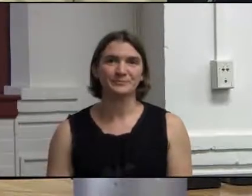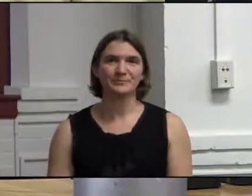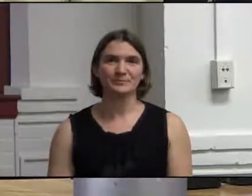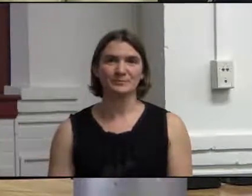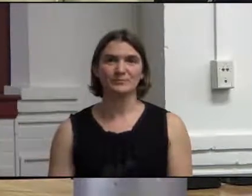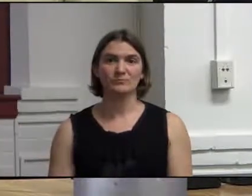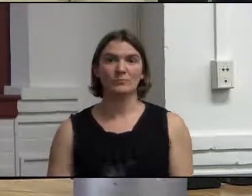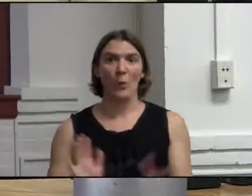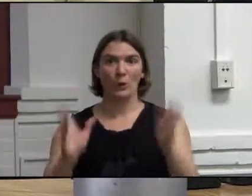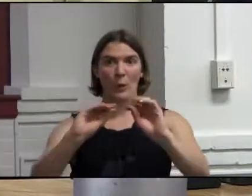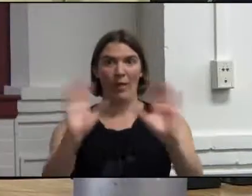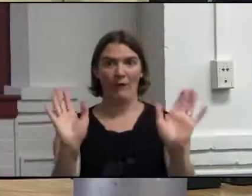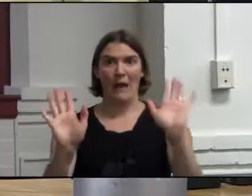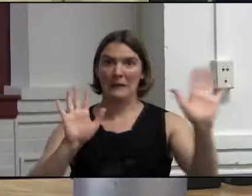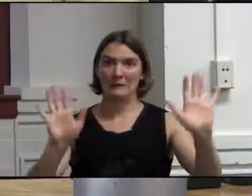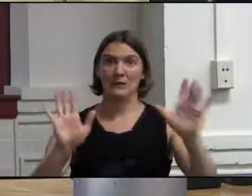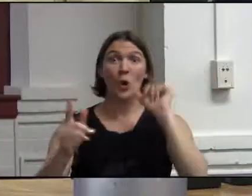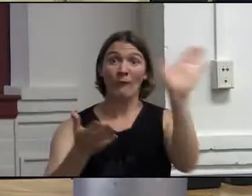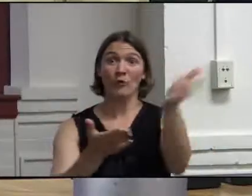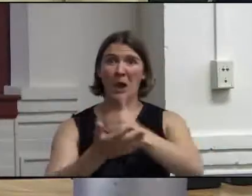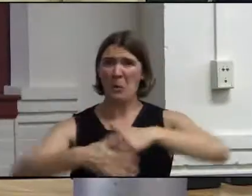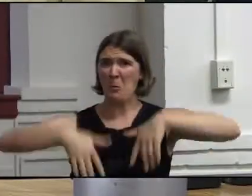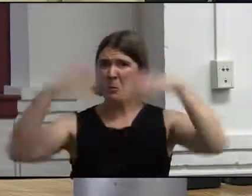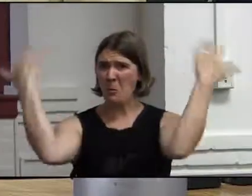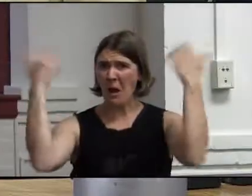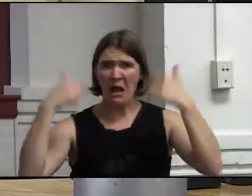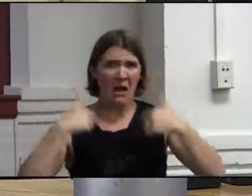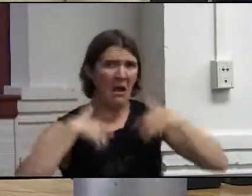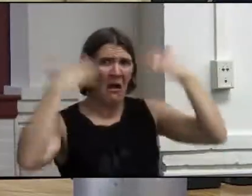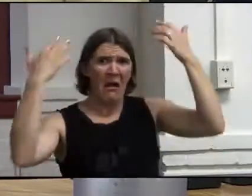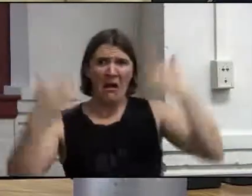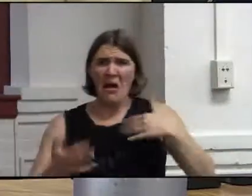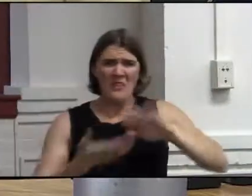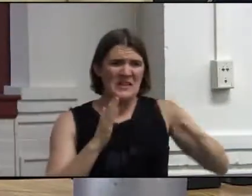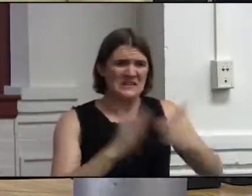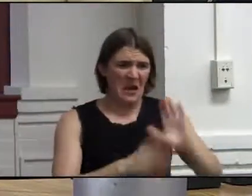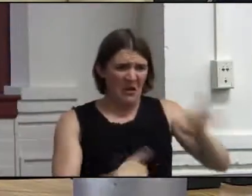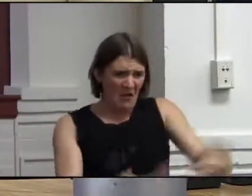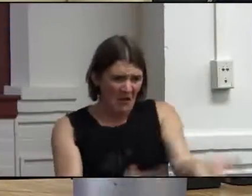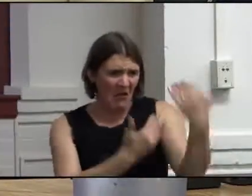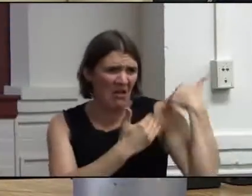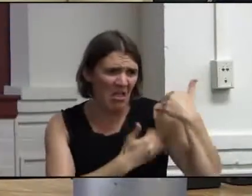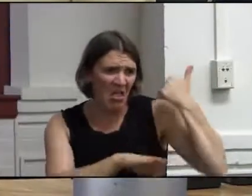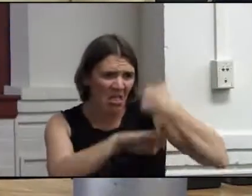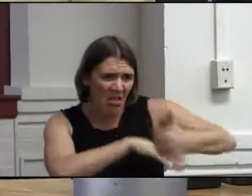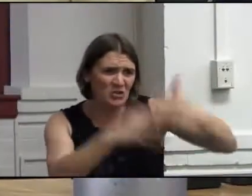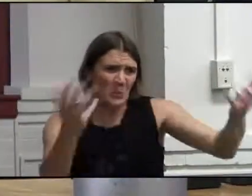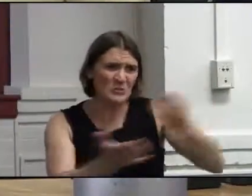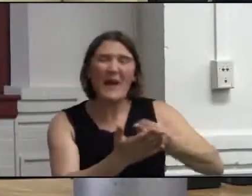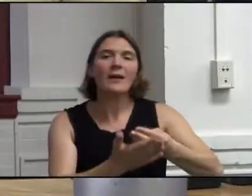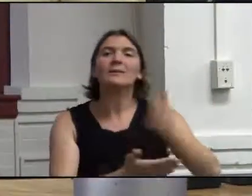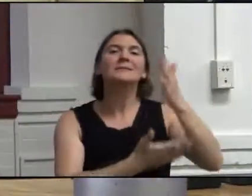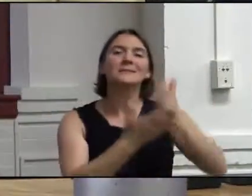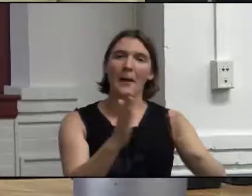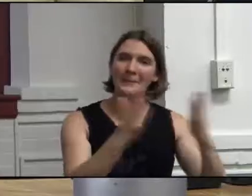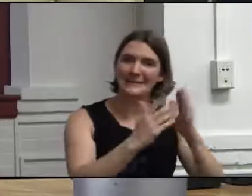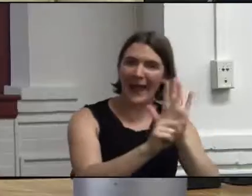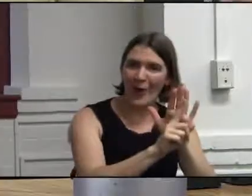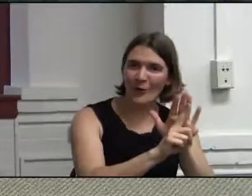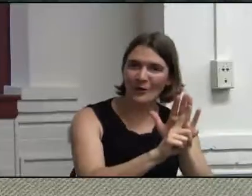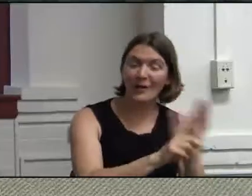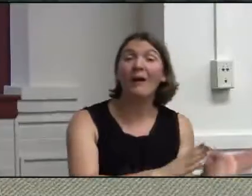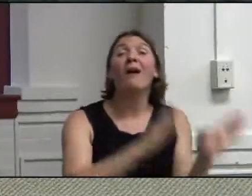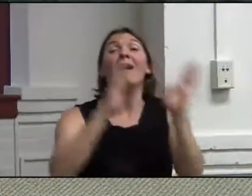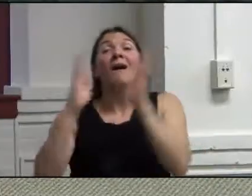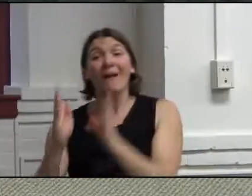So I want people not to freak out that it's all the town's fault. So you're saying, like, basically, just